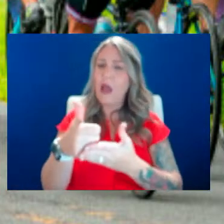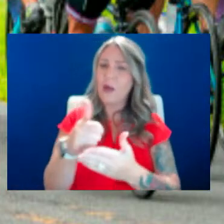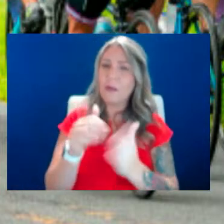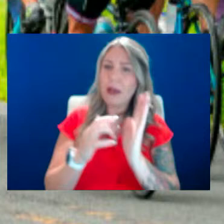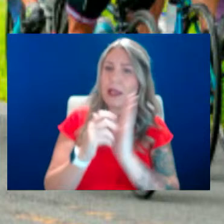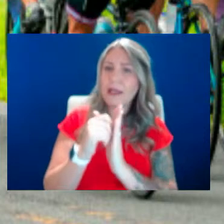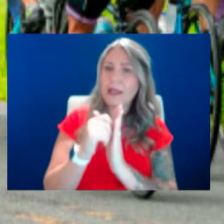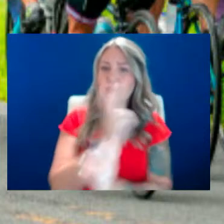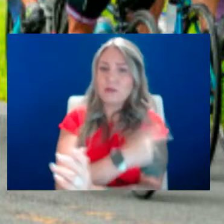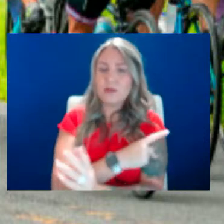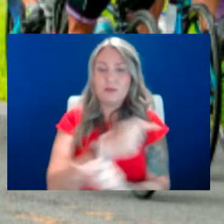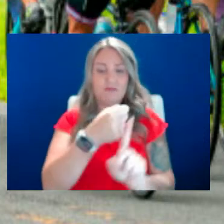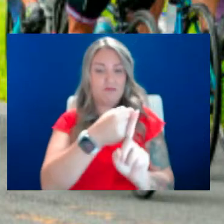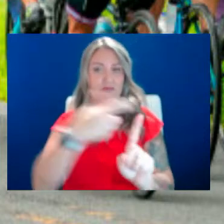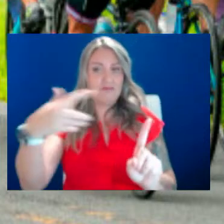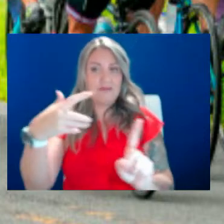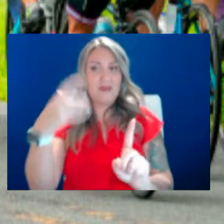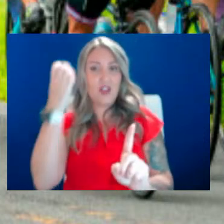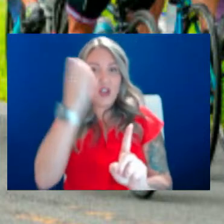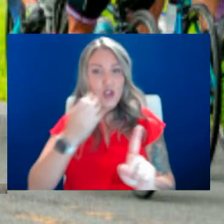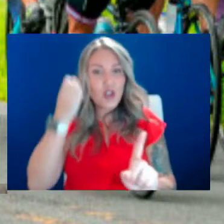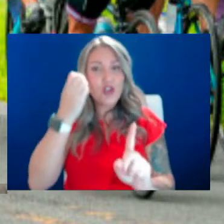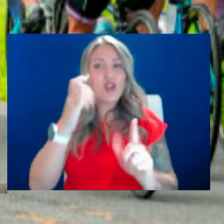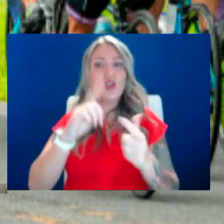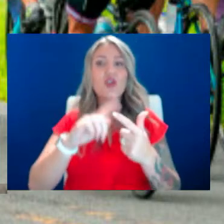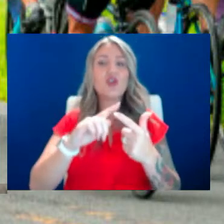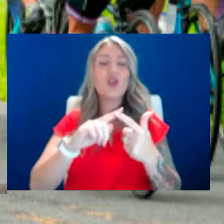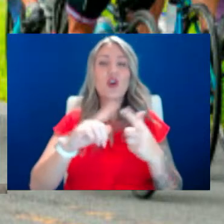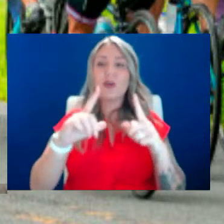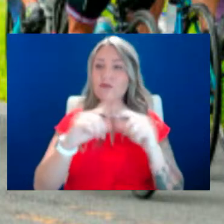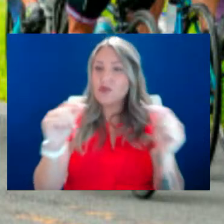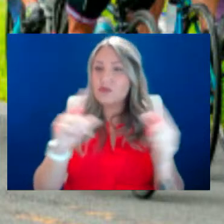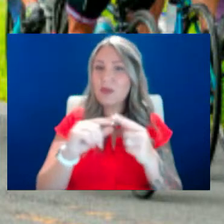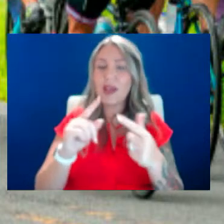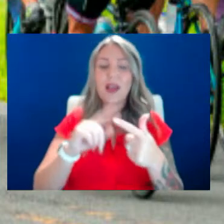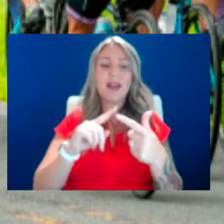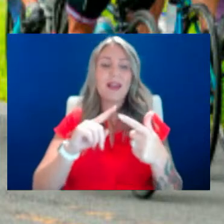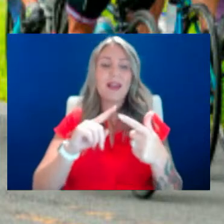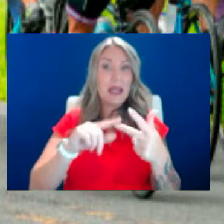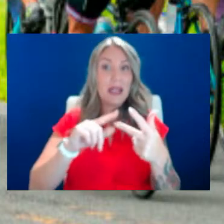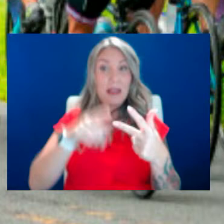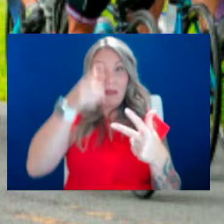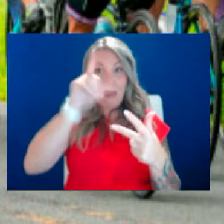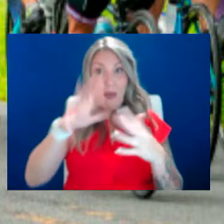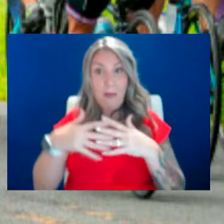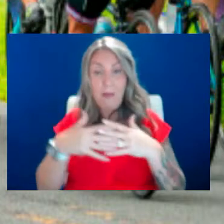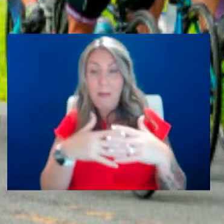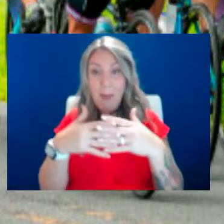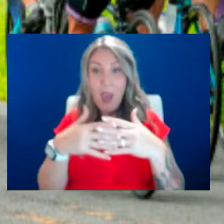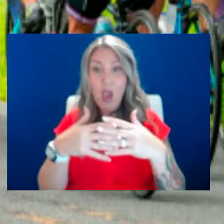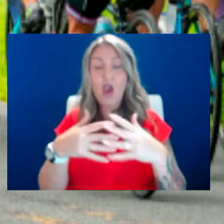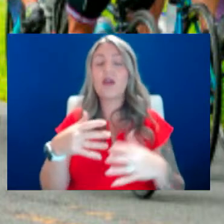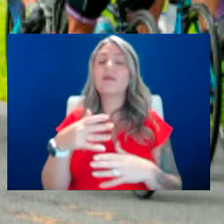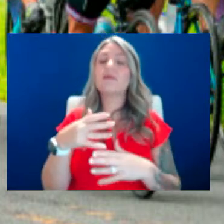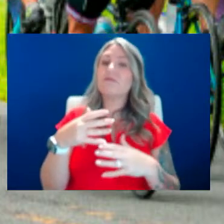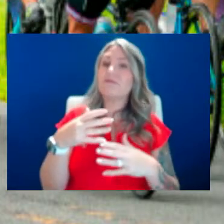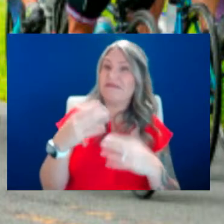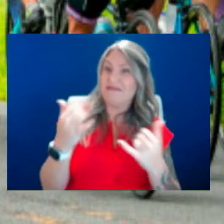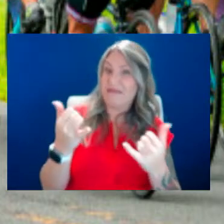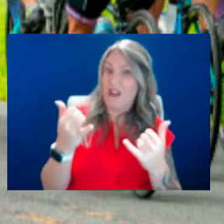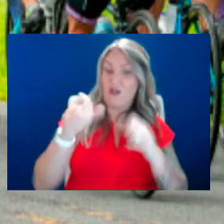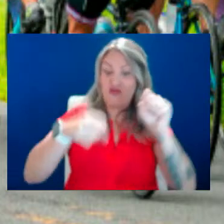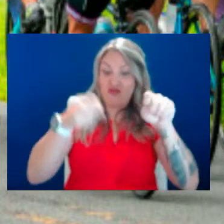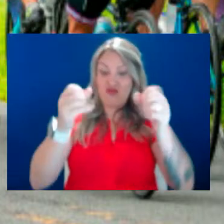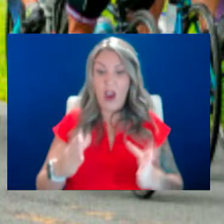expanded to Europe, Japan, and this year Latin America. Now, since it started, riders have raised more than $12 million,